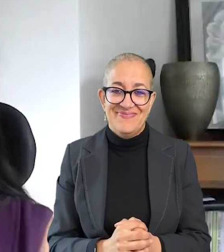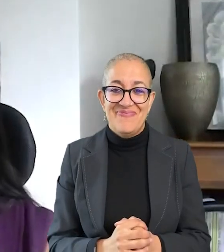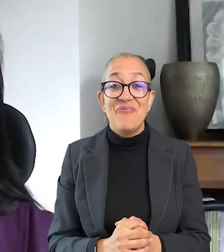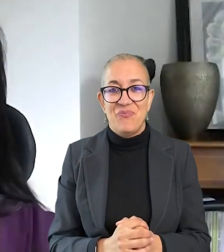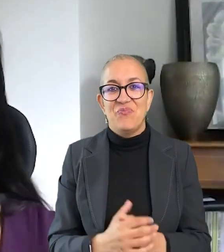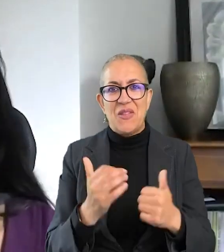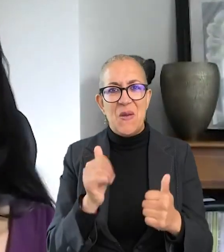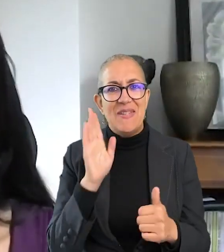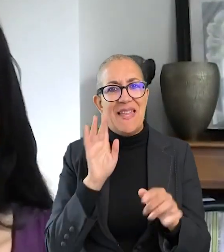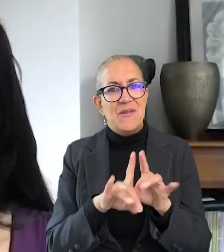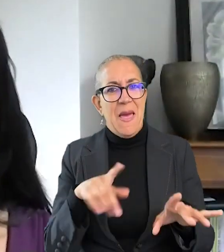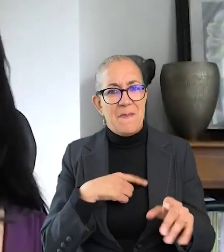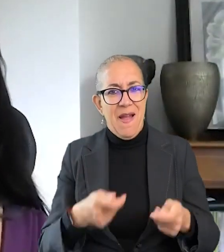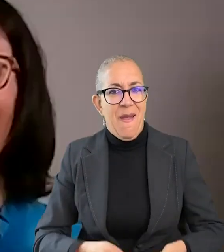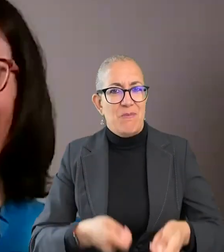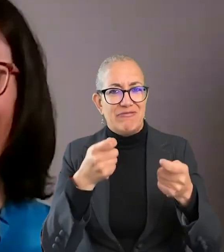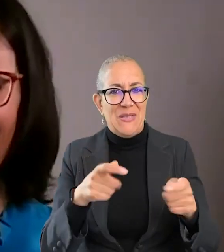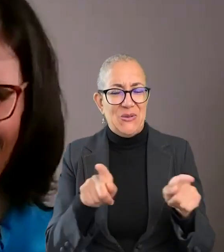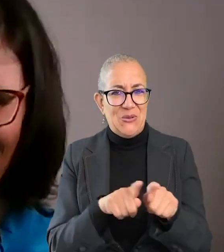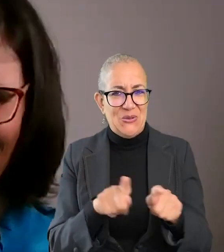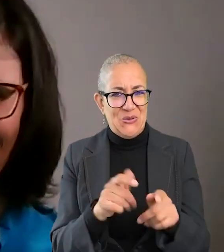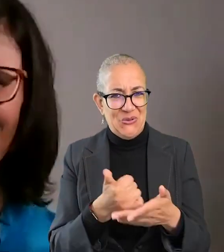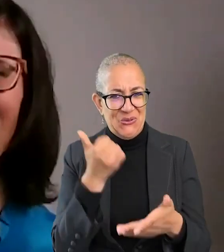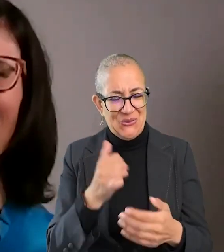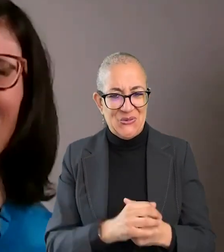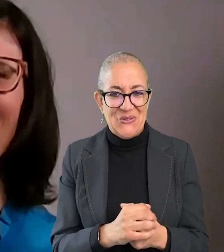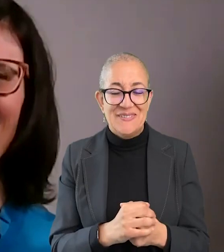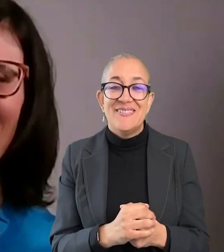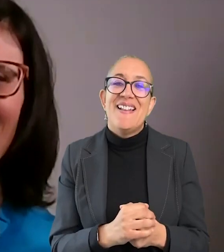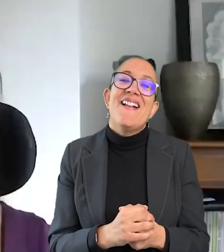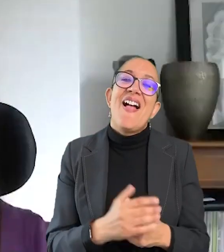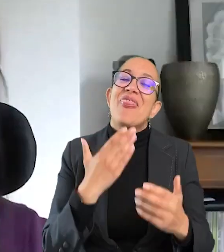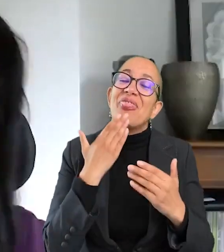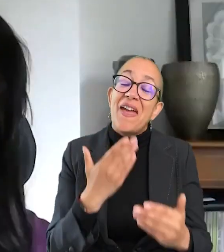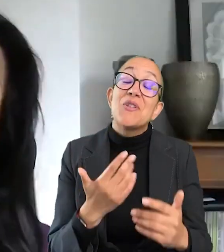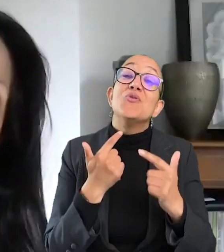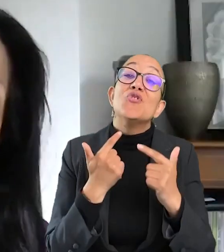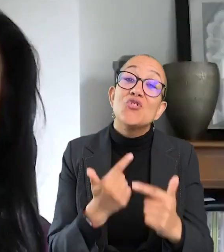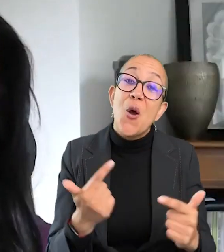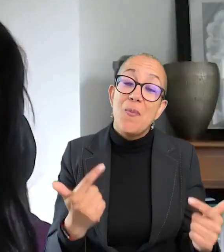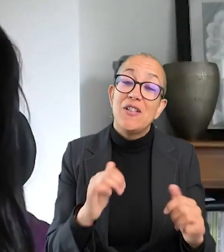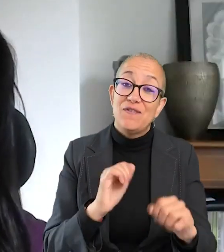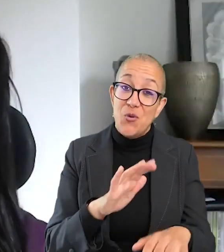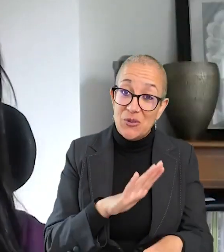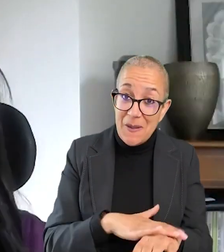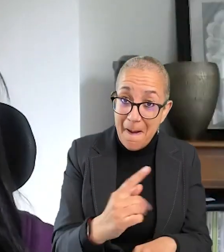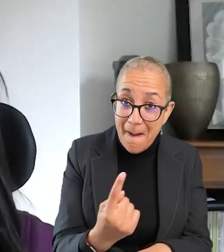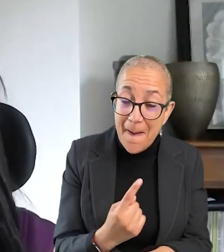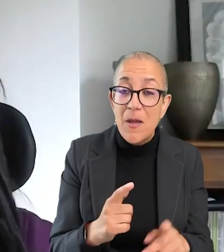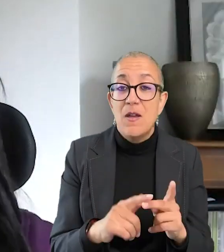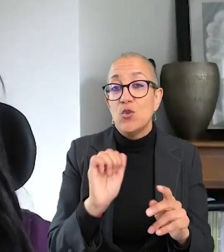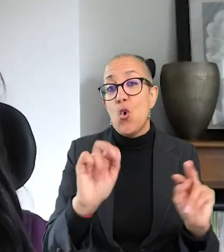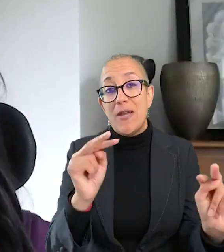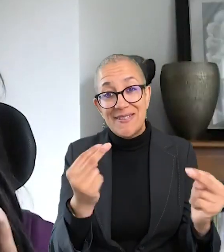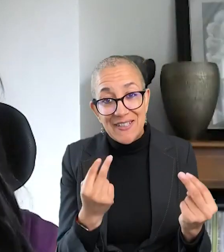that's okay. Sounds a lot like my upbringing. I'm really happy with that. Thank you. Layla, thank you so much for your time and your